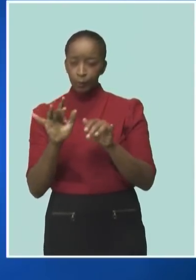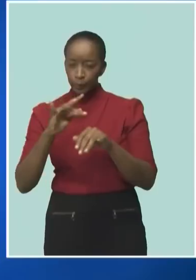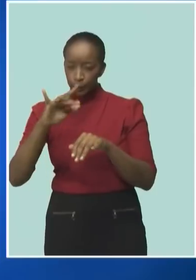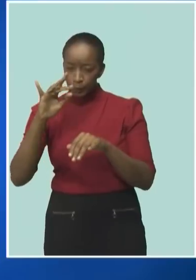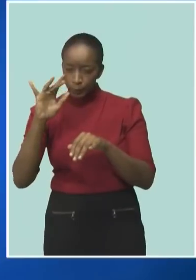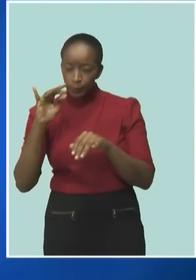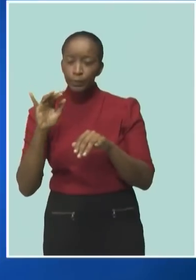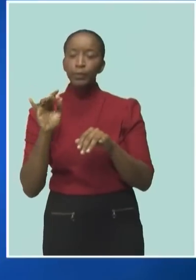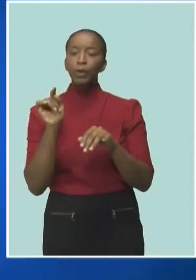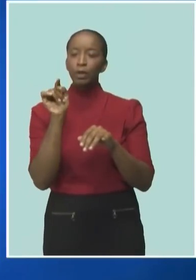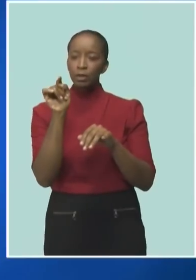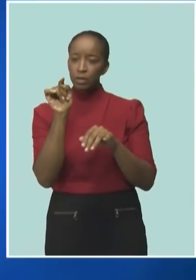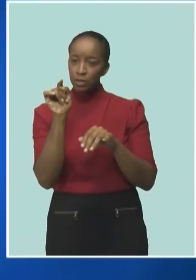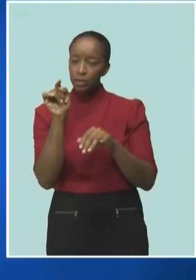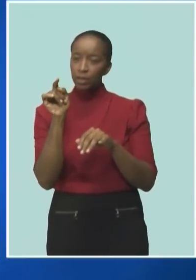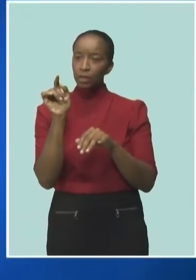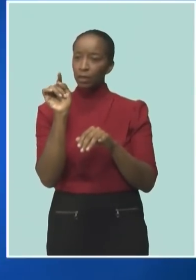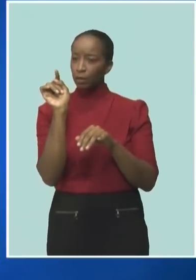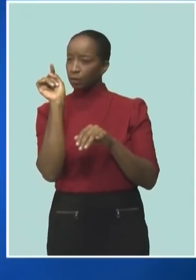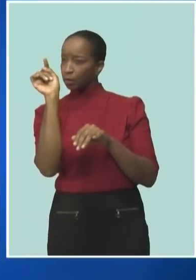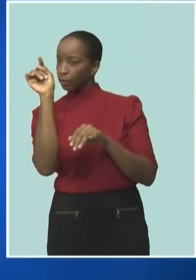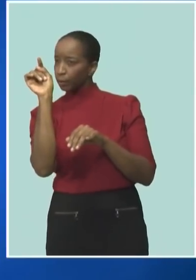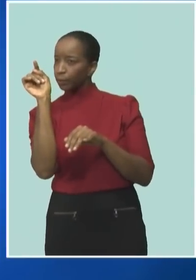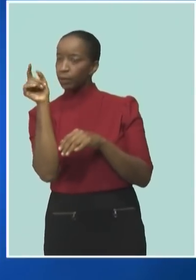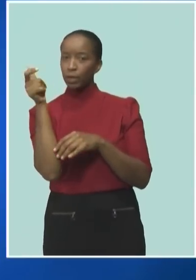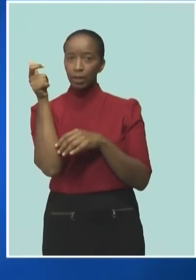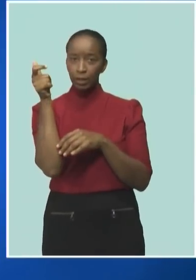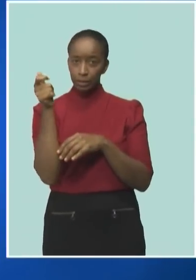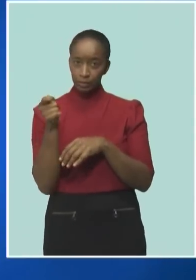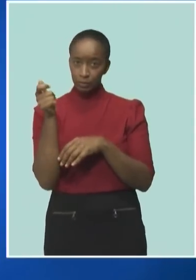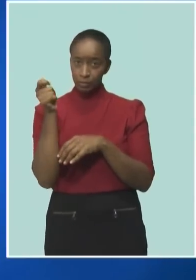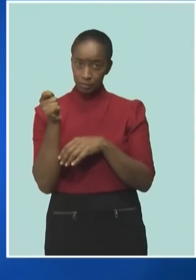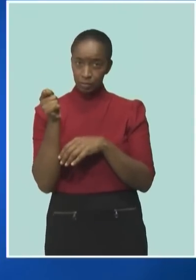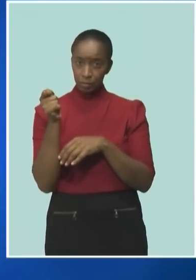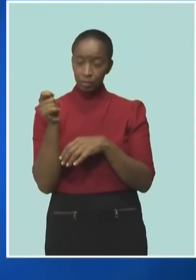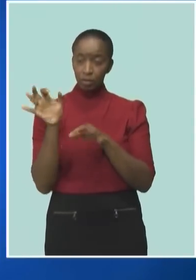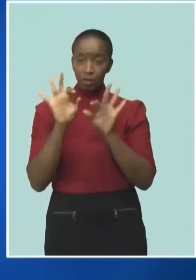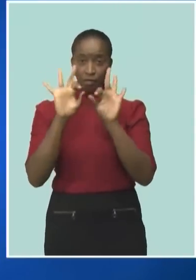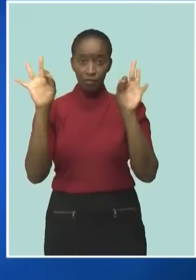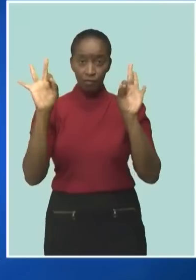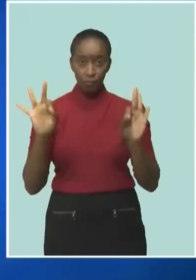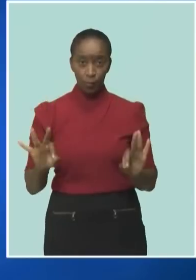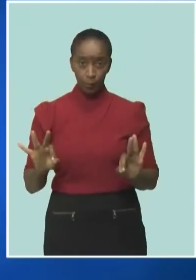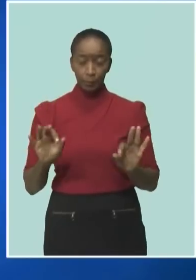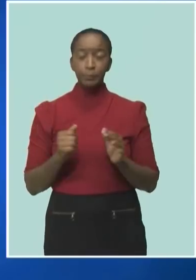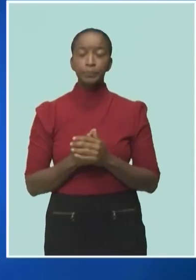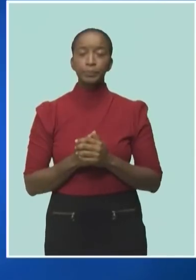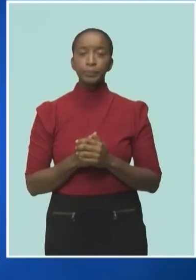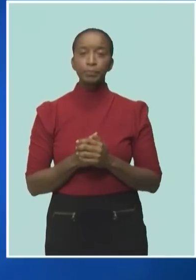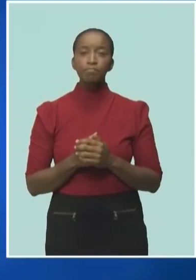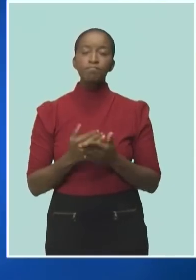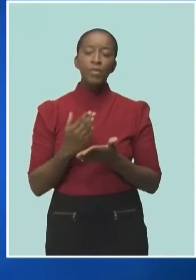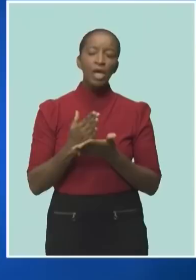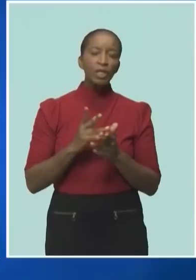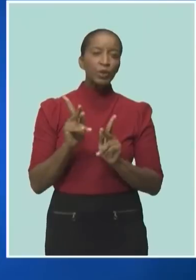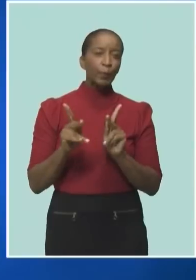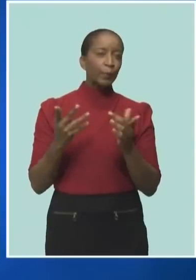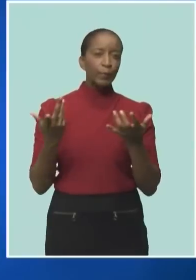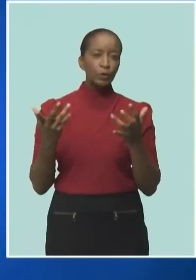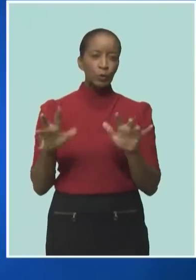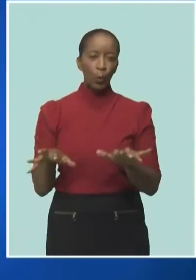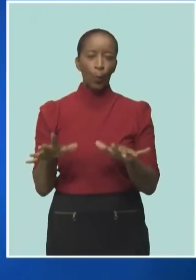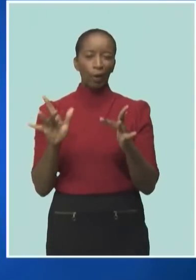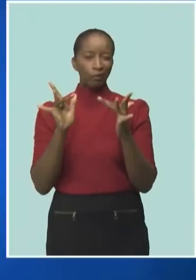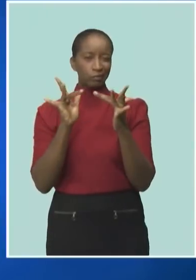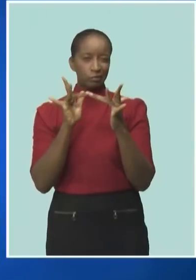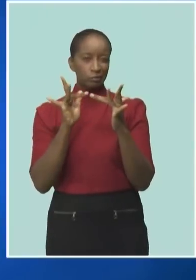right-hand corner. Click on that, and there's the application form. For persons who would like to not apply directly online but want